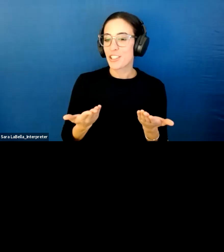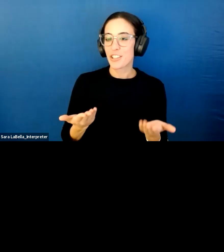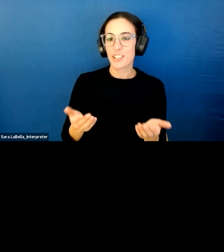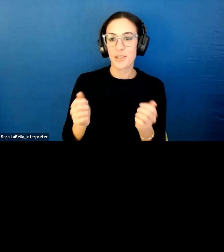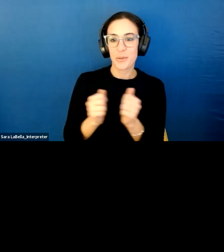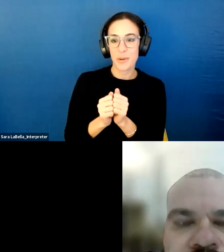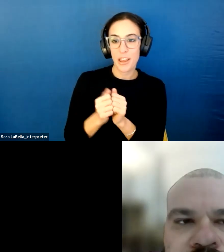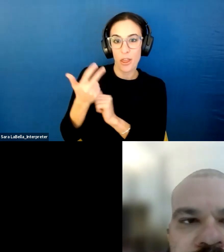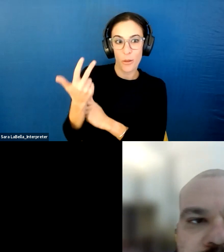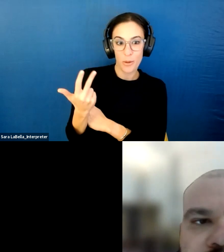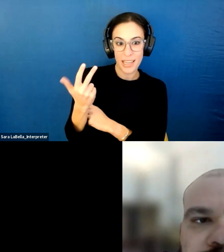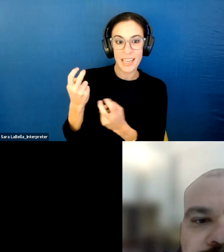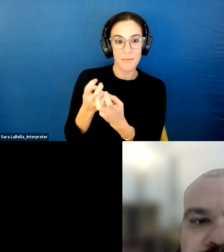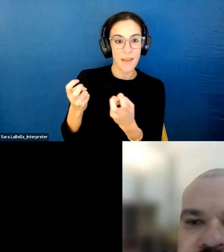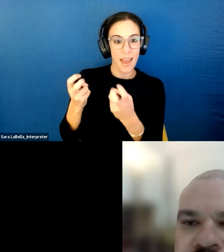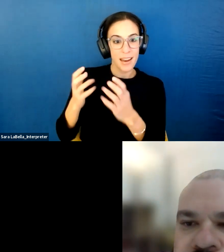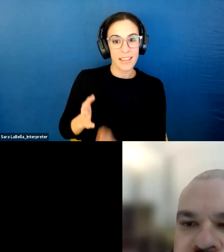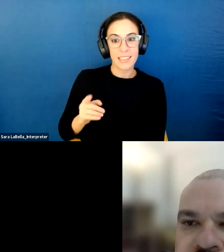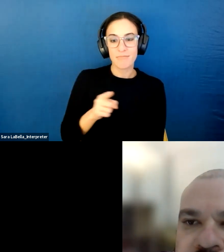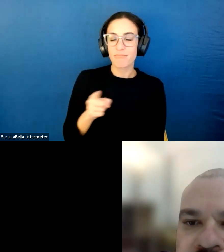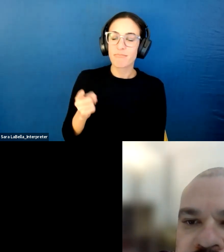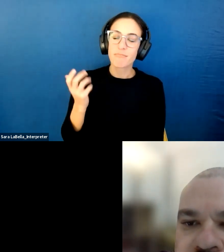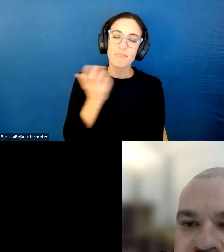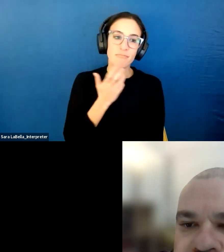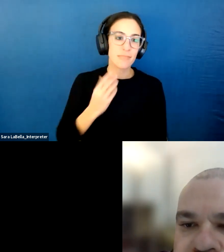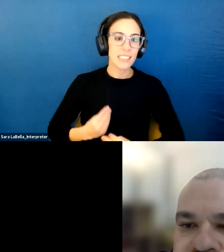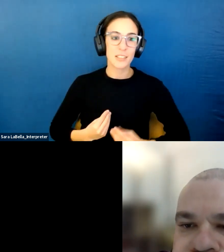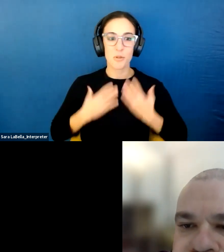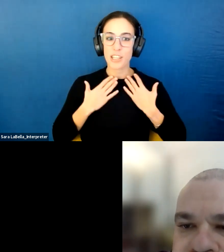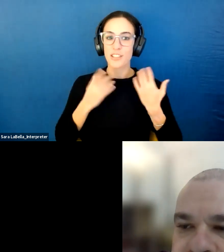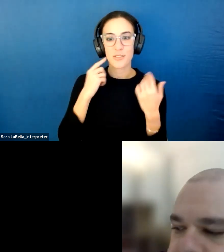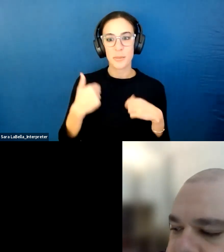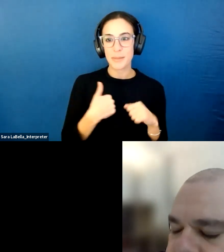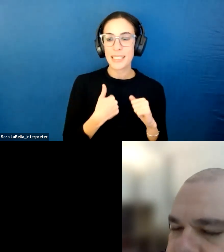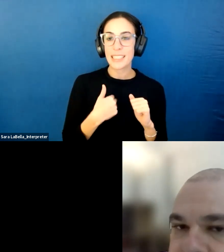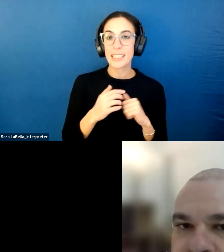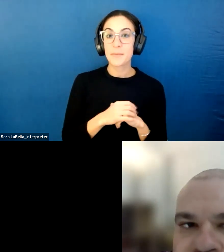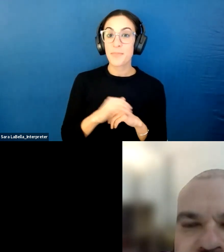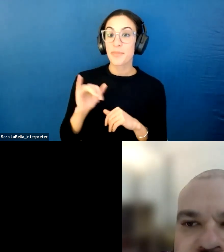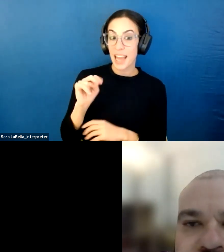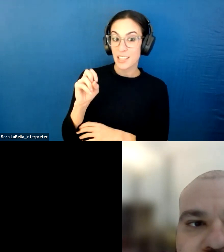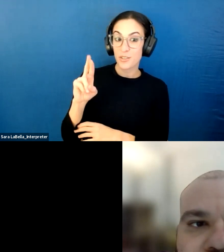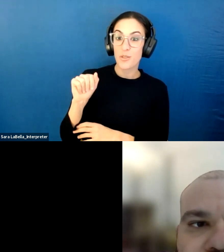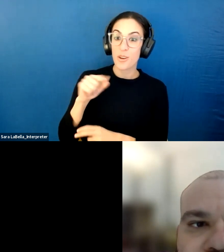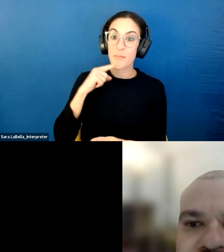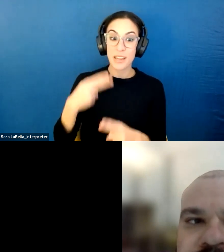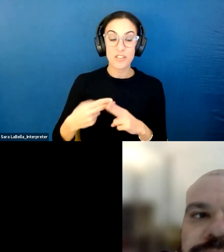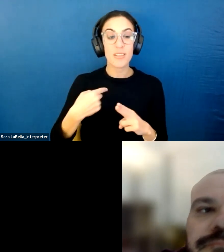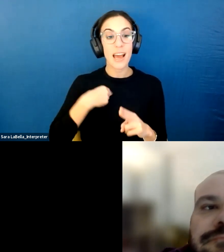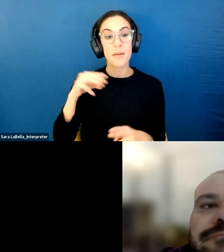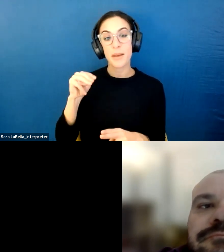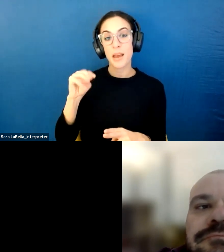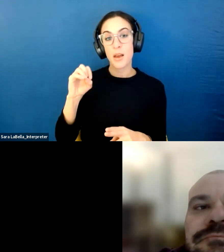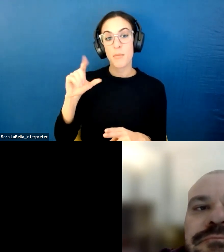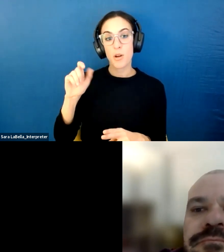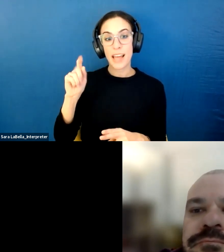with three panelists who are absolute inspirations for me. As Nora mentioned, I am a molecular biologist by training,